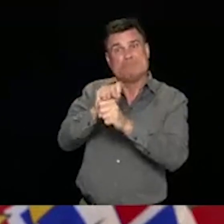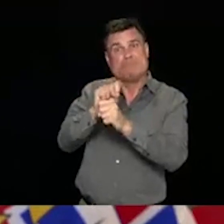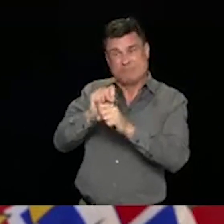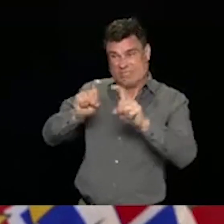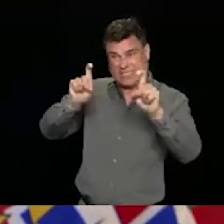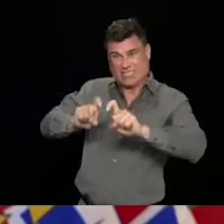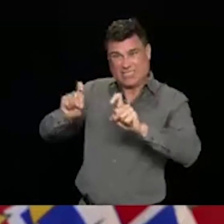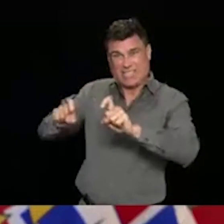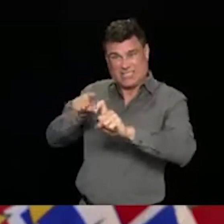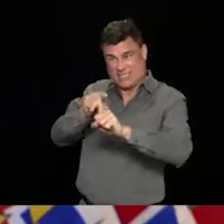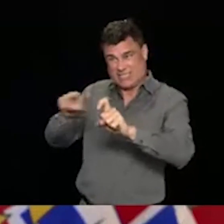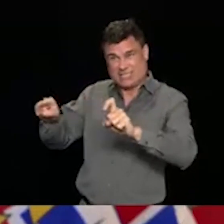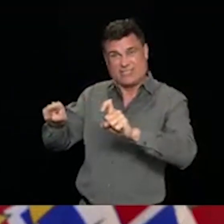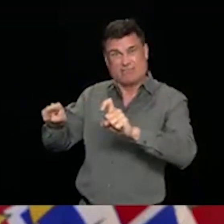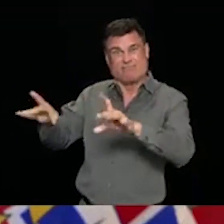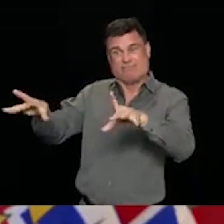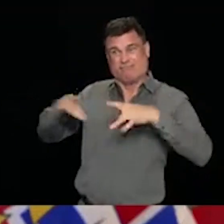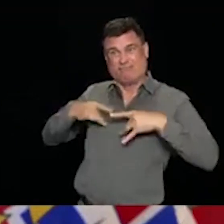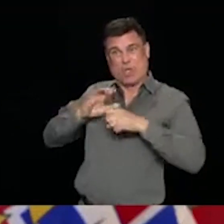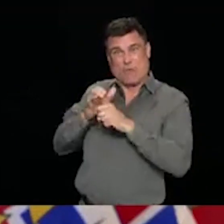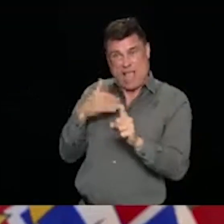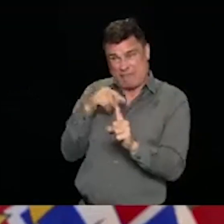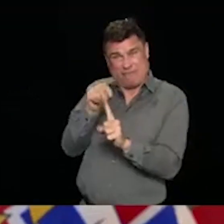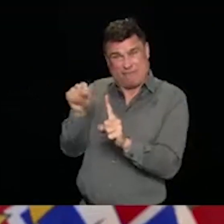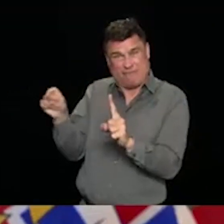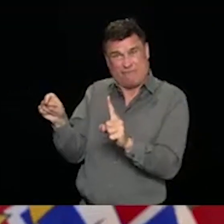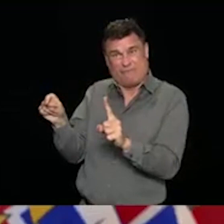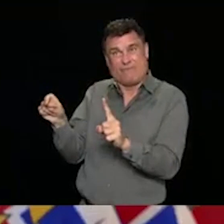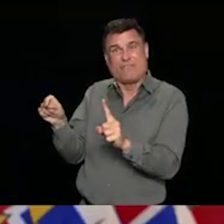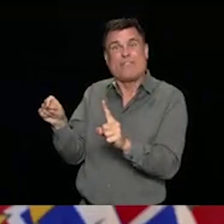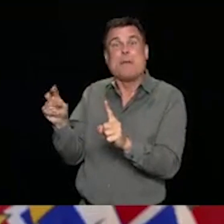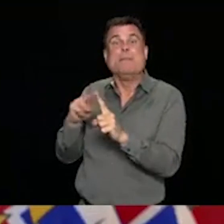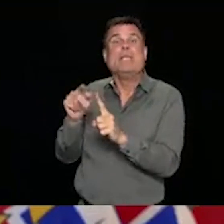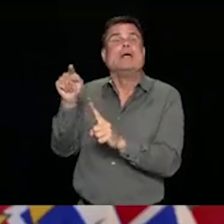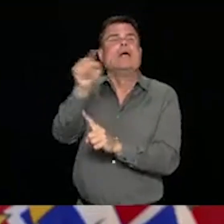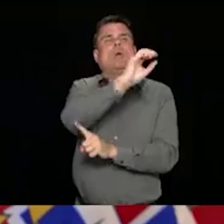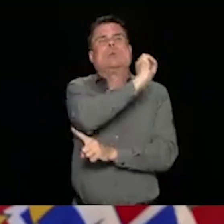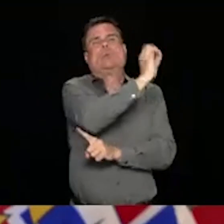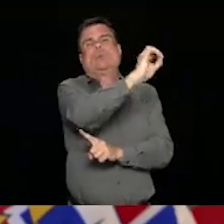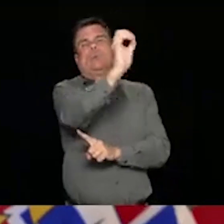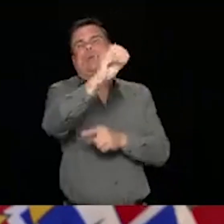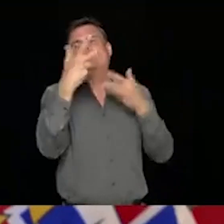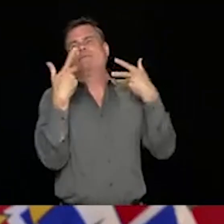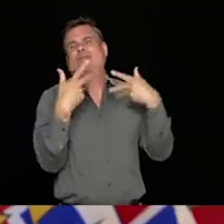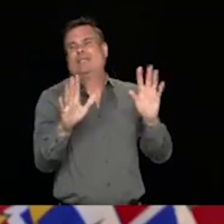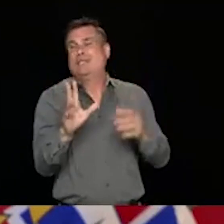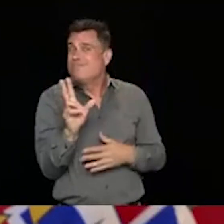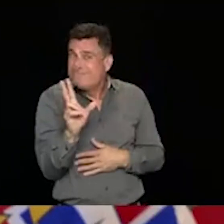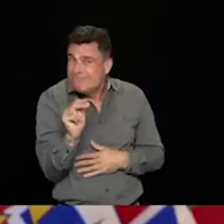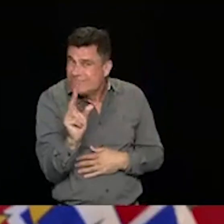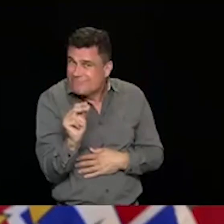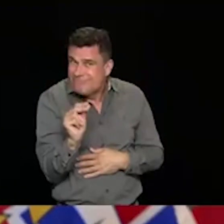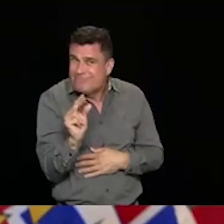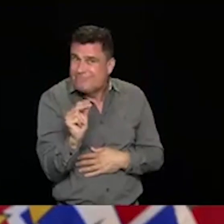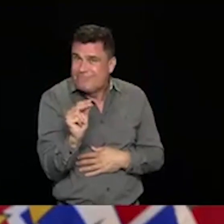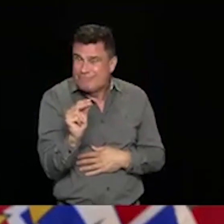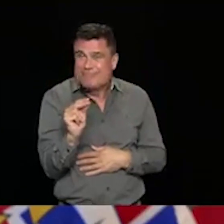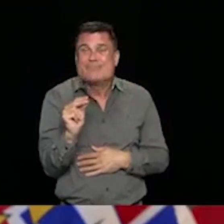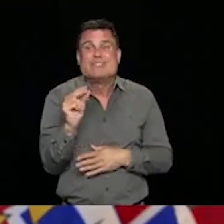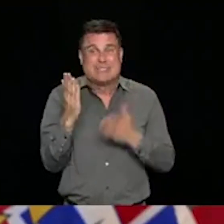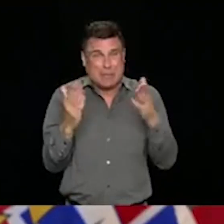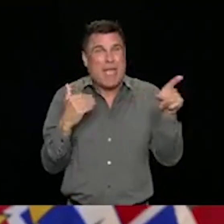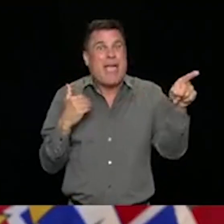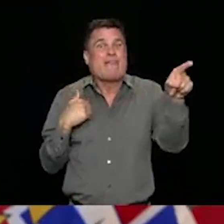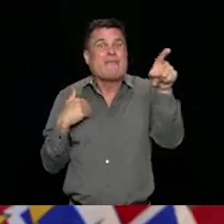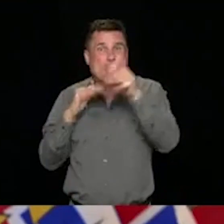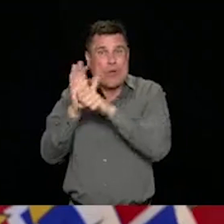people. For example, in a family unit, if somebody is sick with this and has tested positive, and somebody else in the